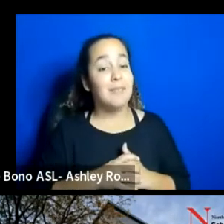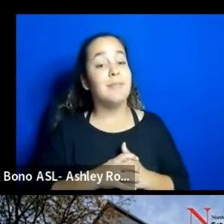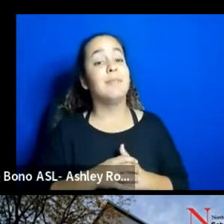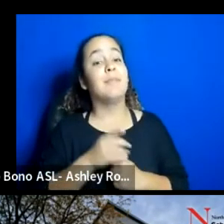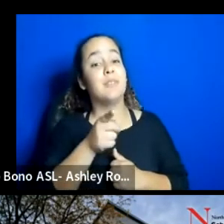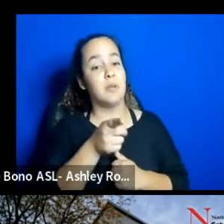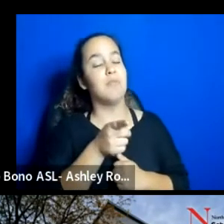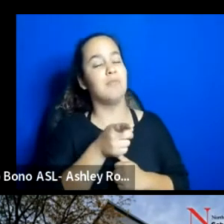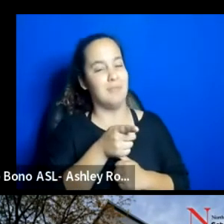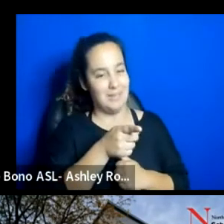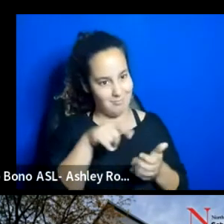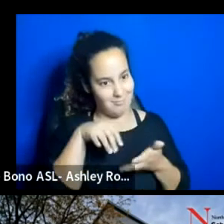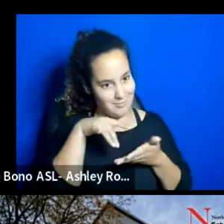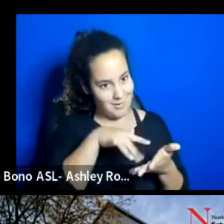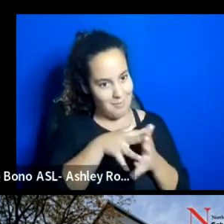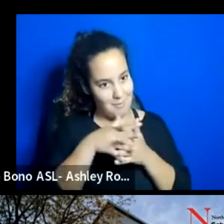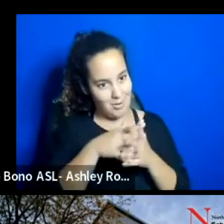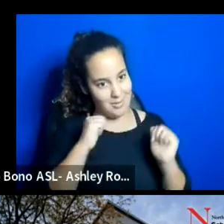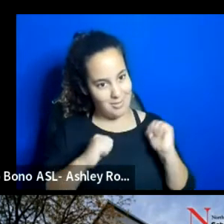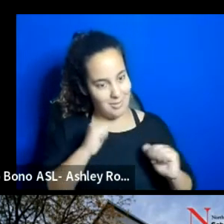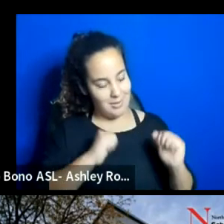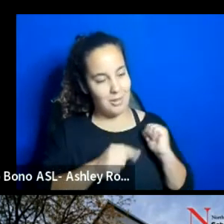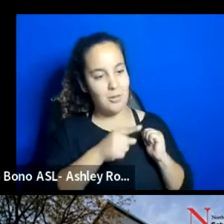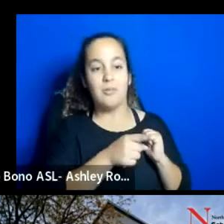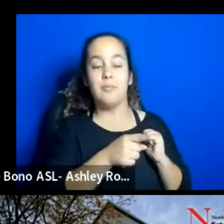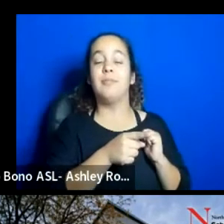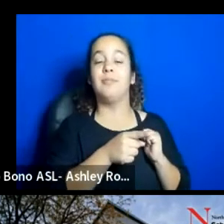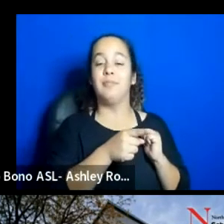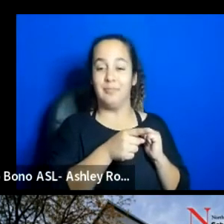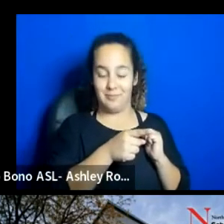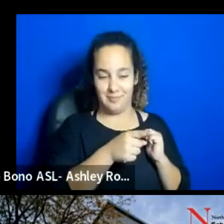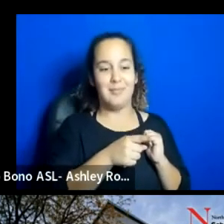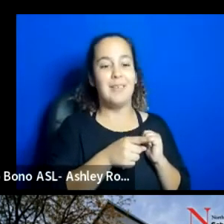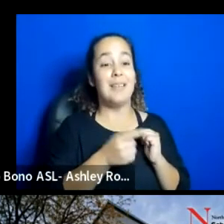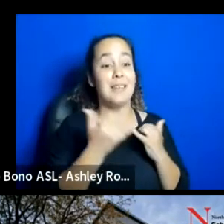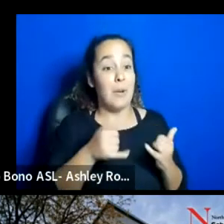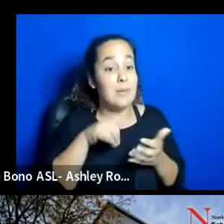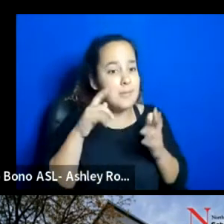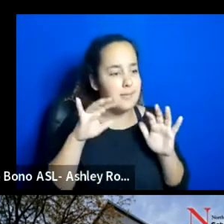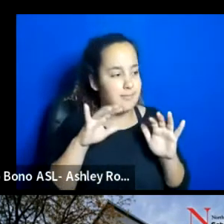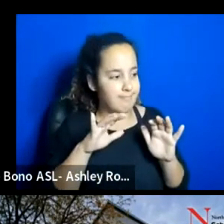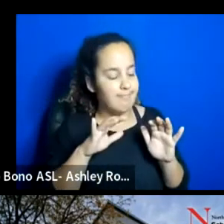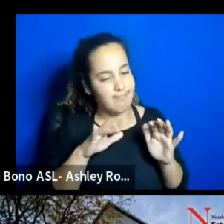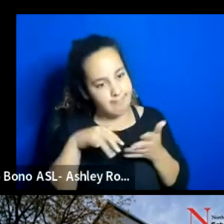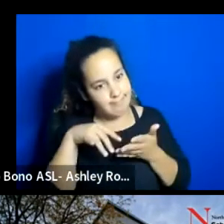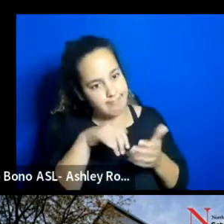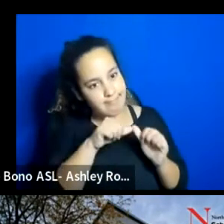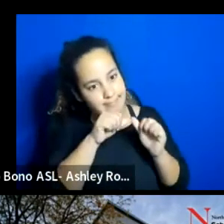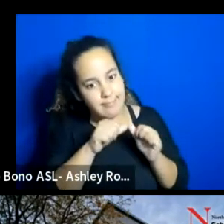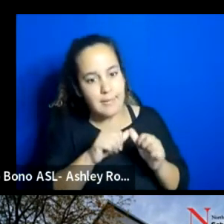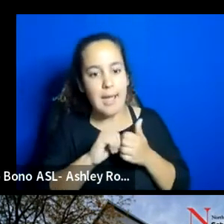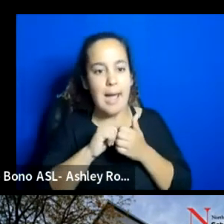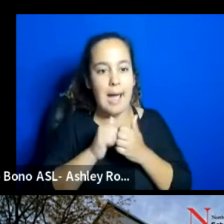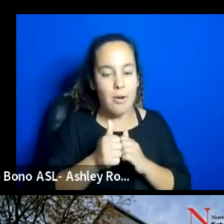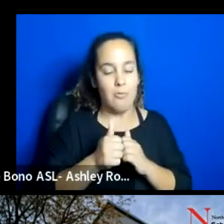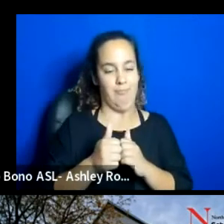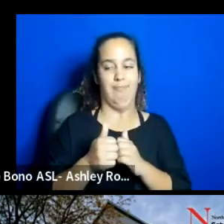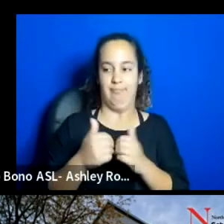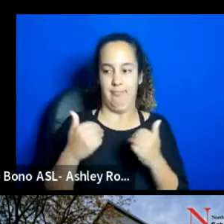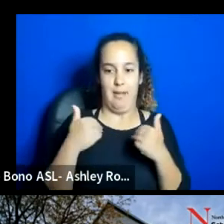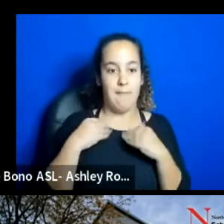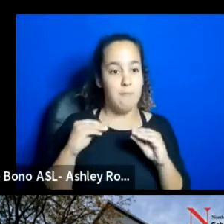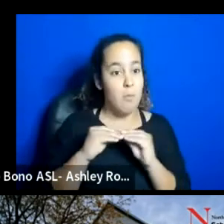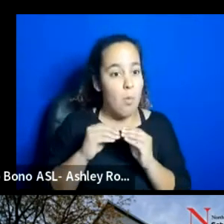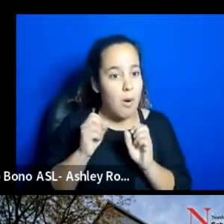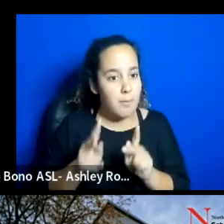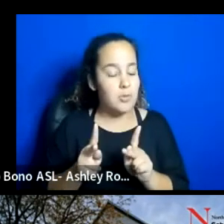studying American theatre. How are economic opportunities being created? What kind of creative efforts are being supported? And